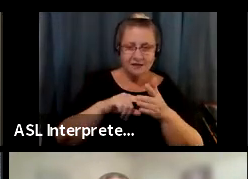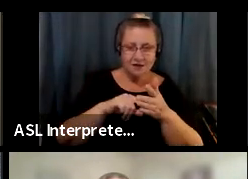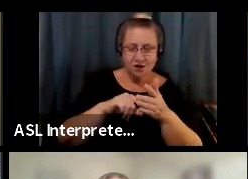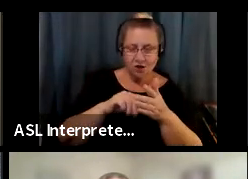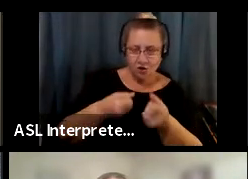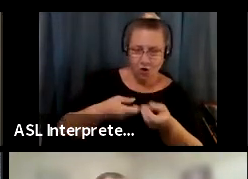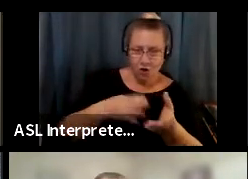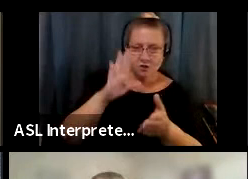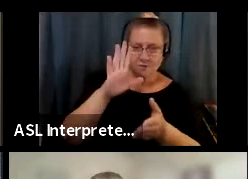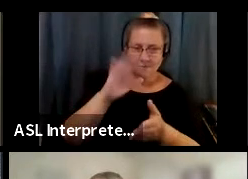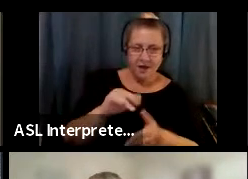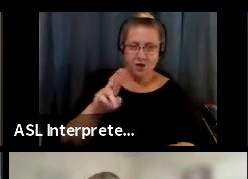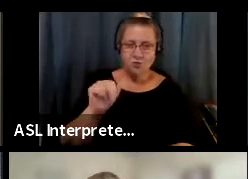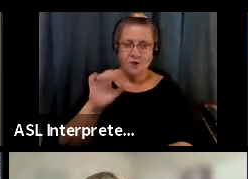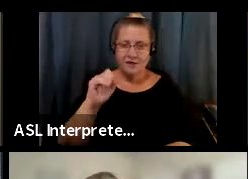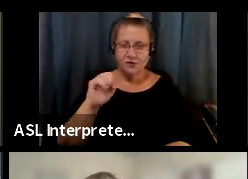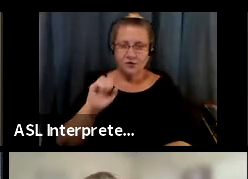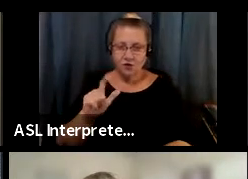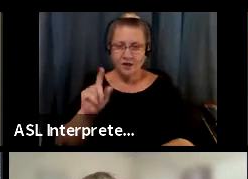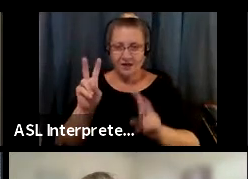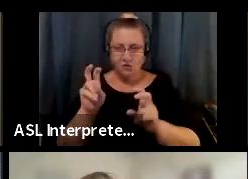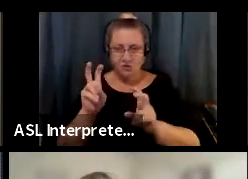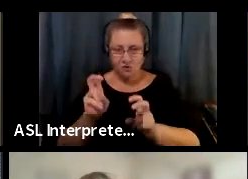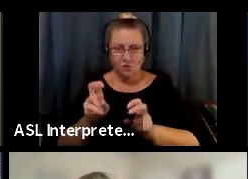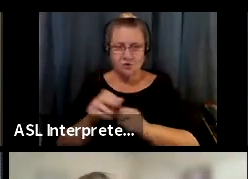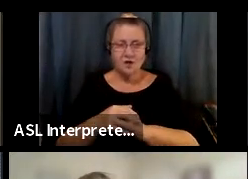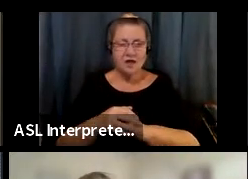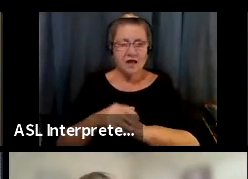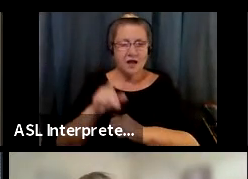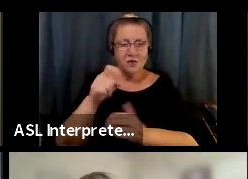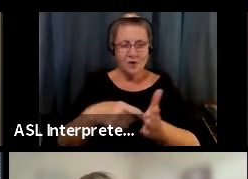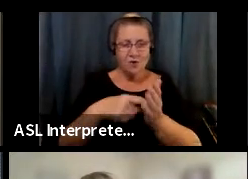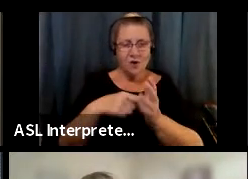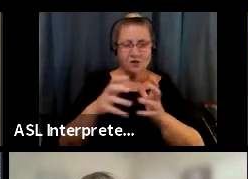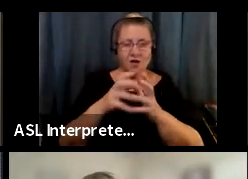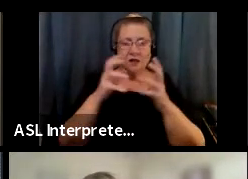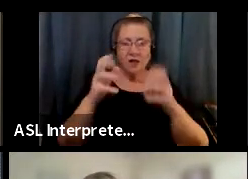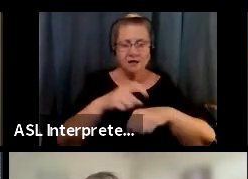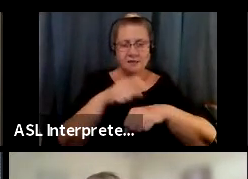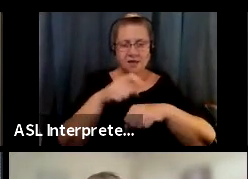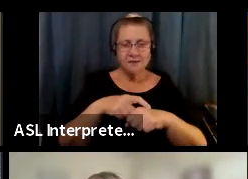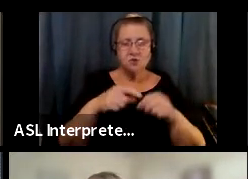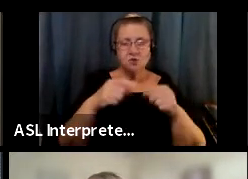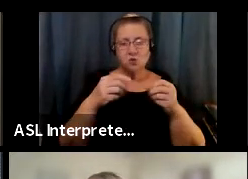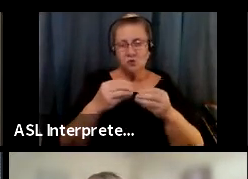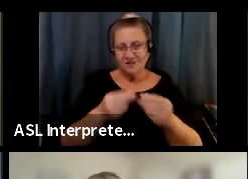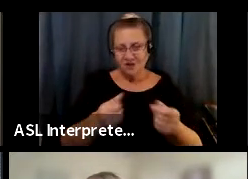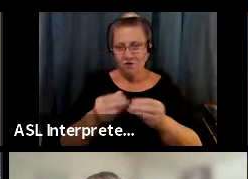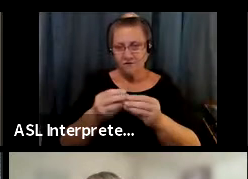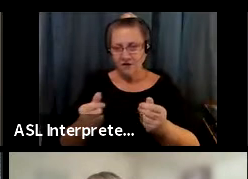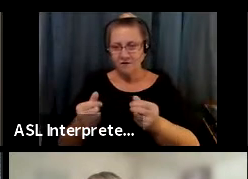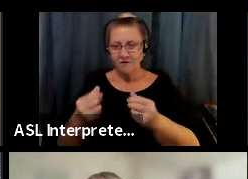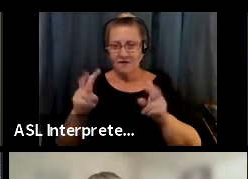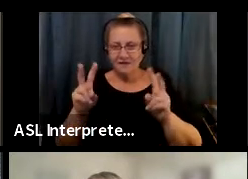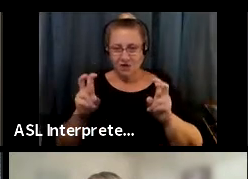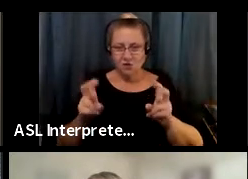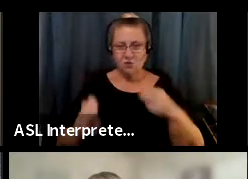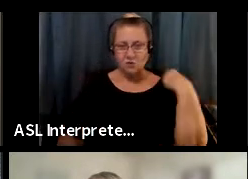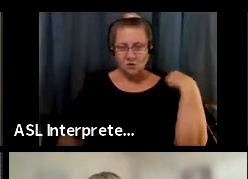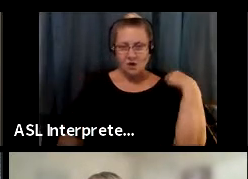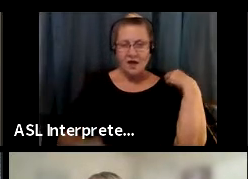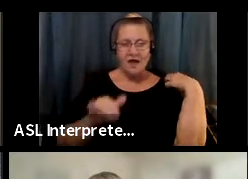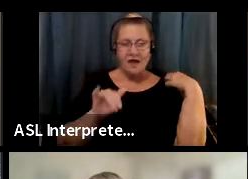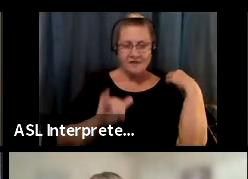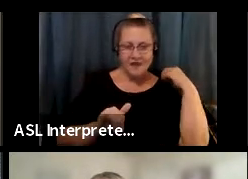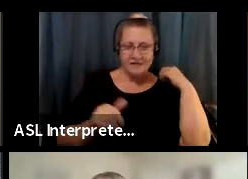long-term perspective to dismantle these systemic issues. And that is the